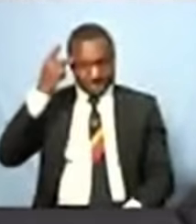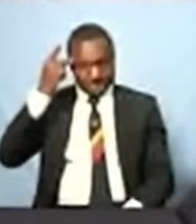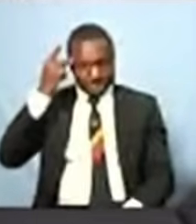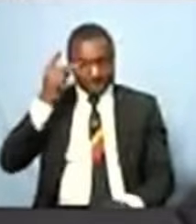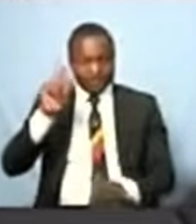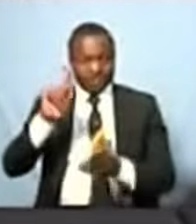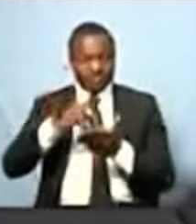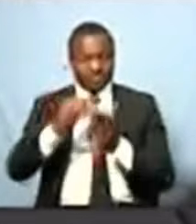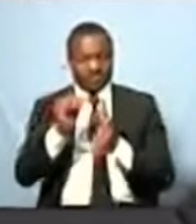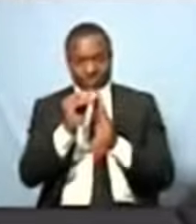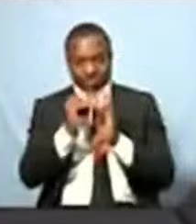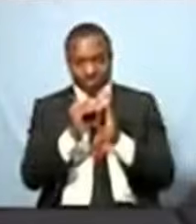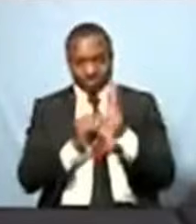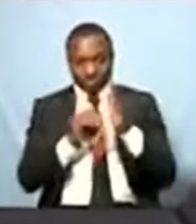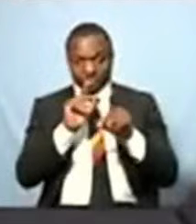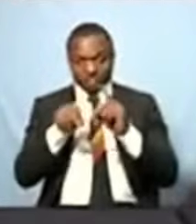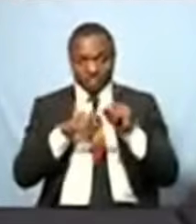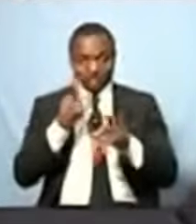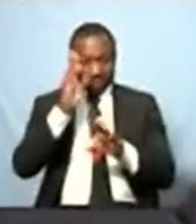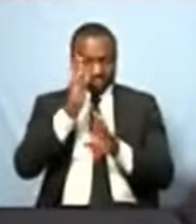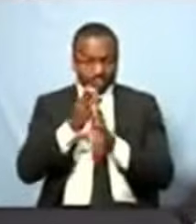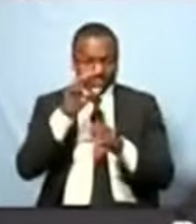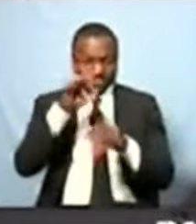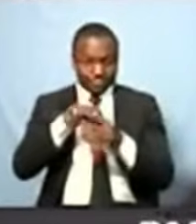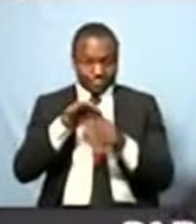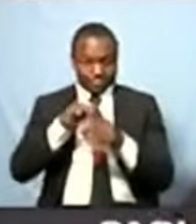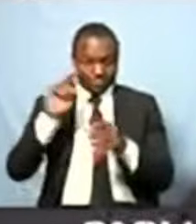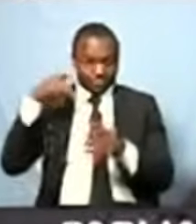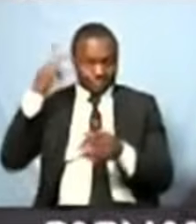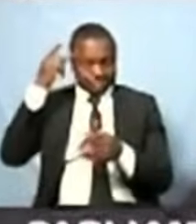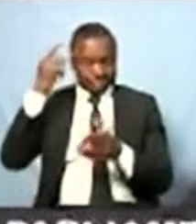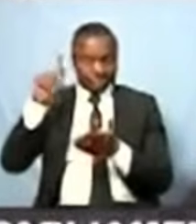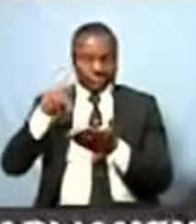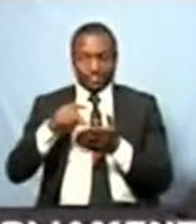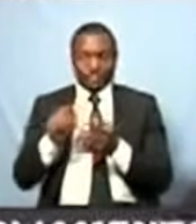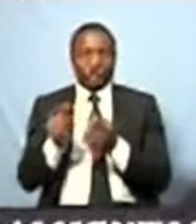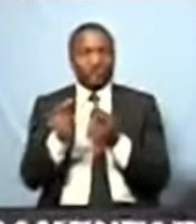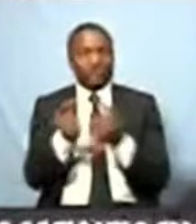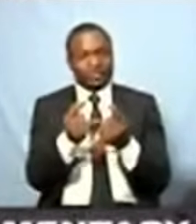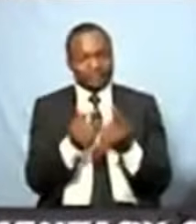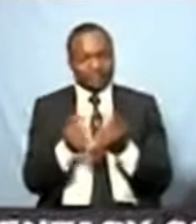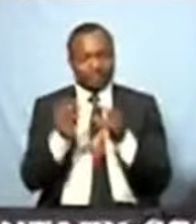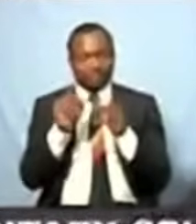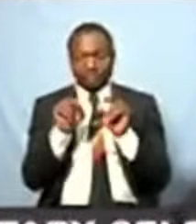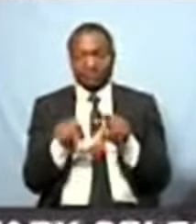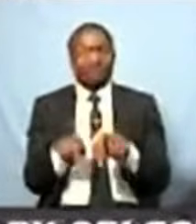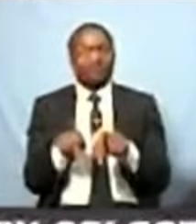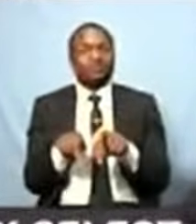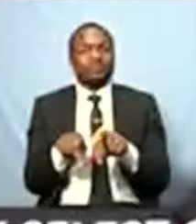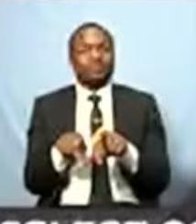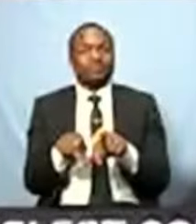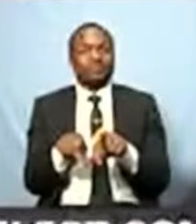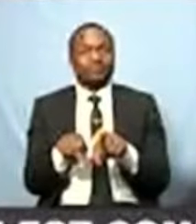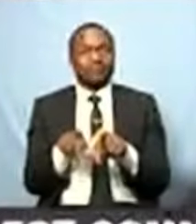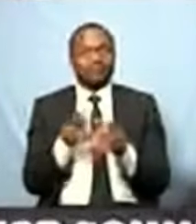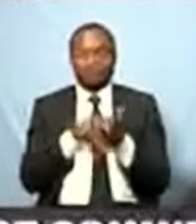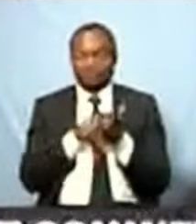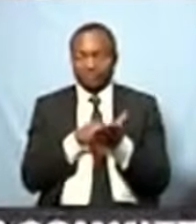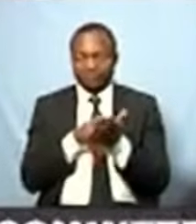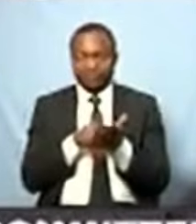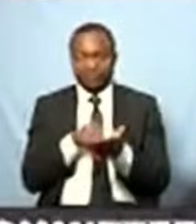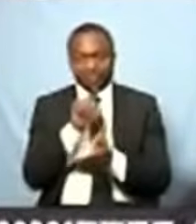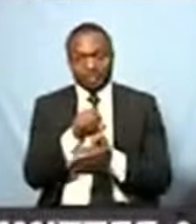when people are voting, they are voting for a political party. In the event that the person that is representing